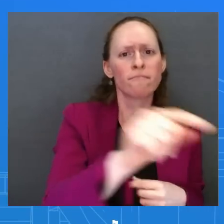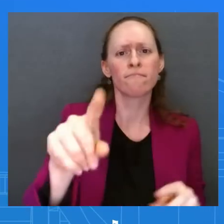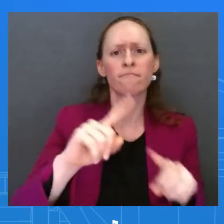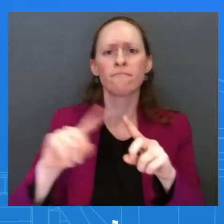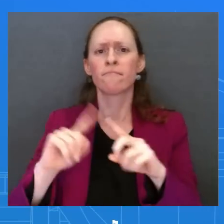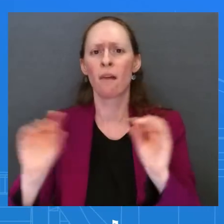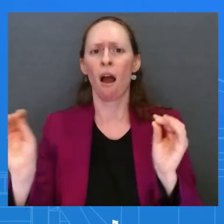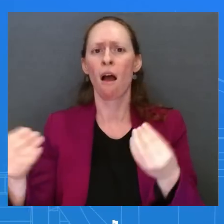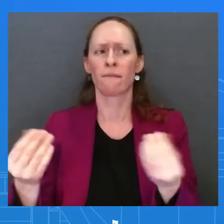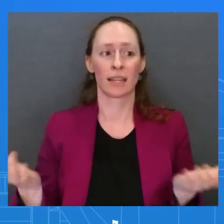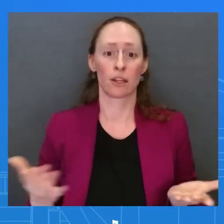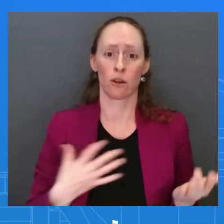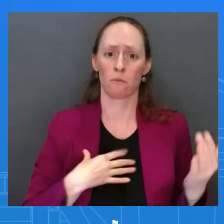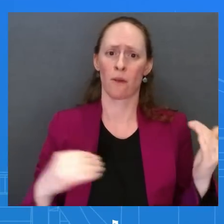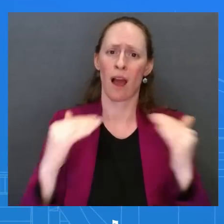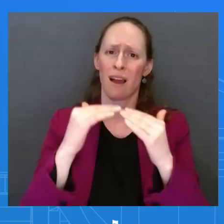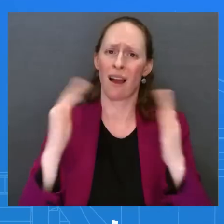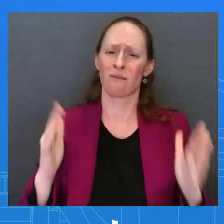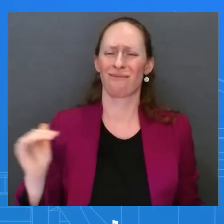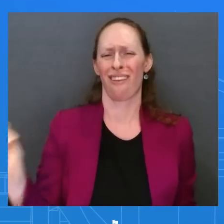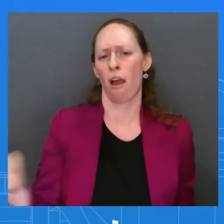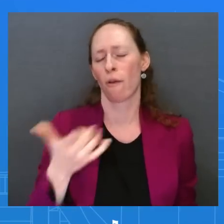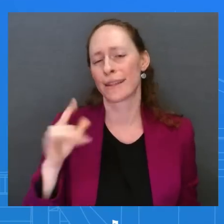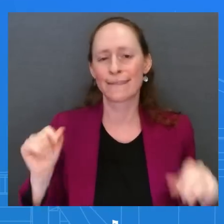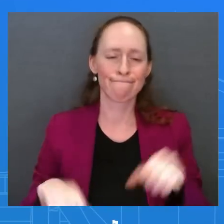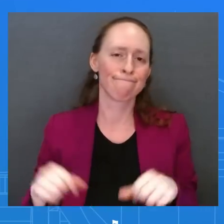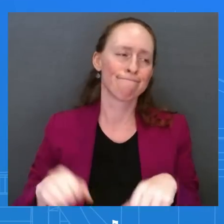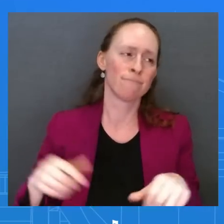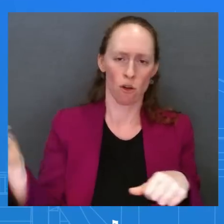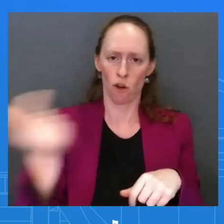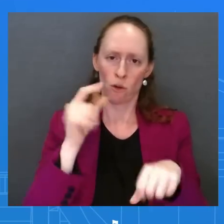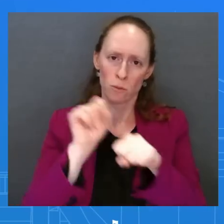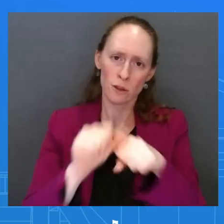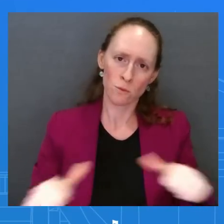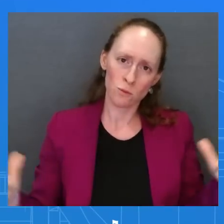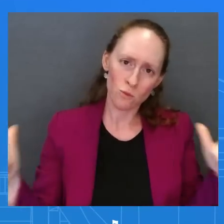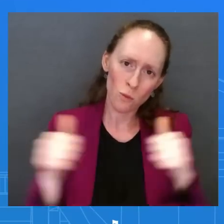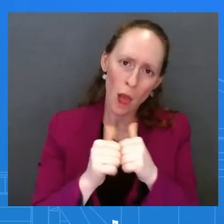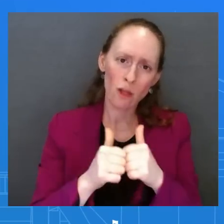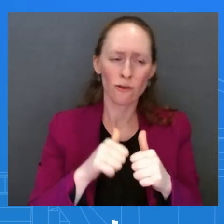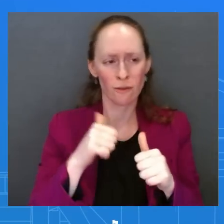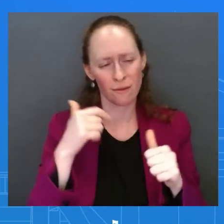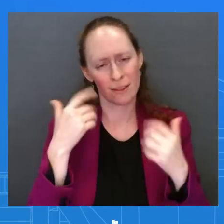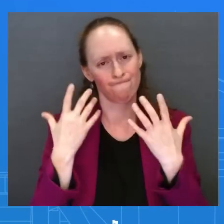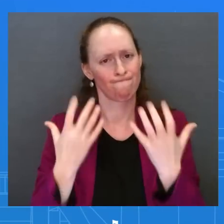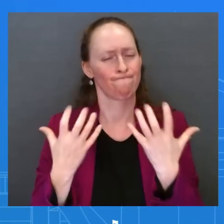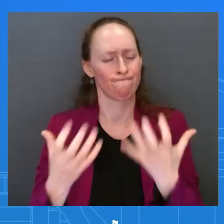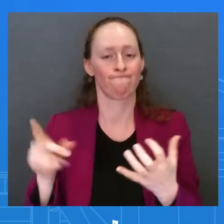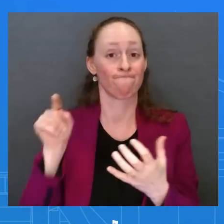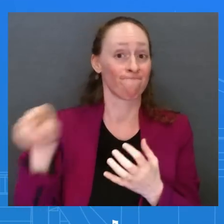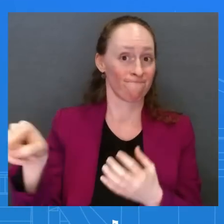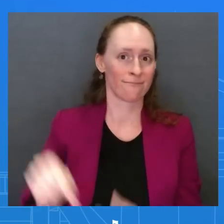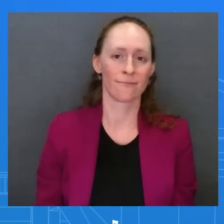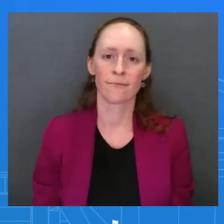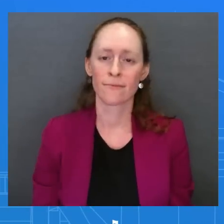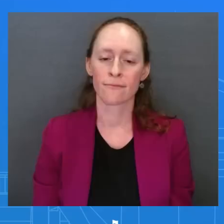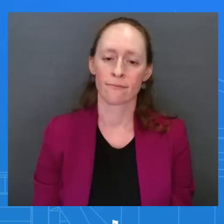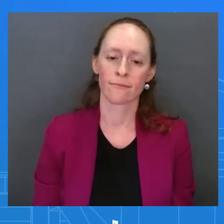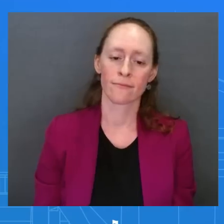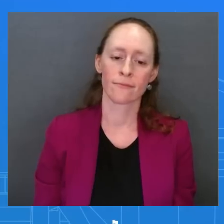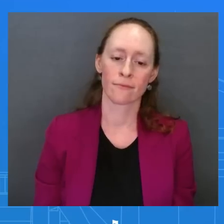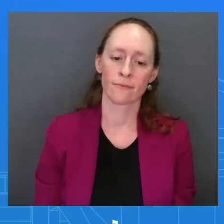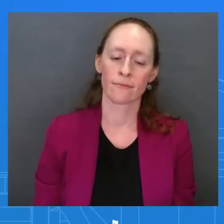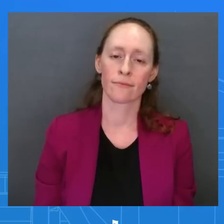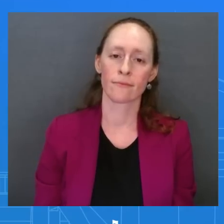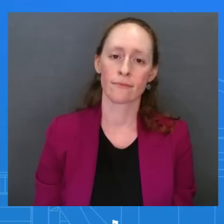hands on deck in trying to make sure that we get her through. Gotcha. Karine, to follow up on the press